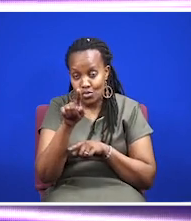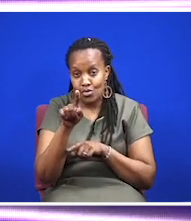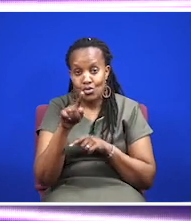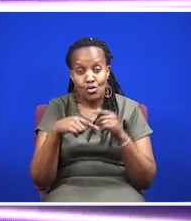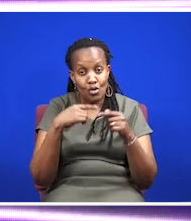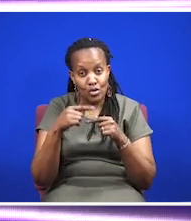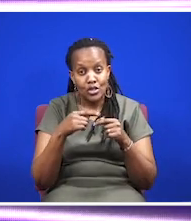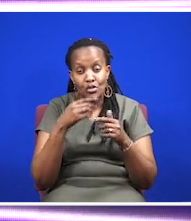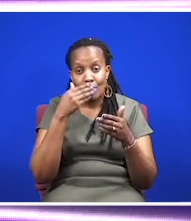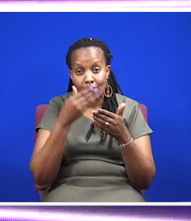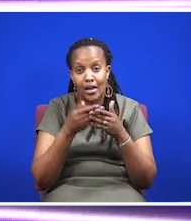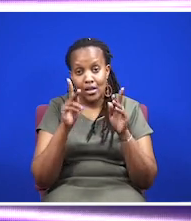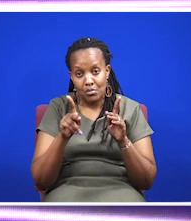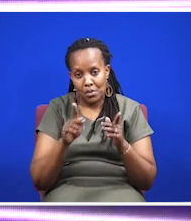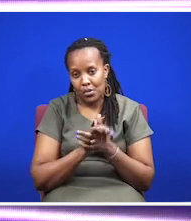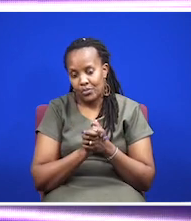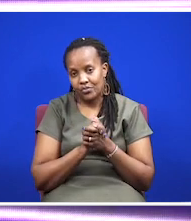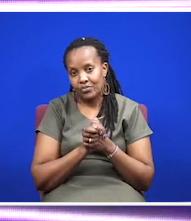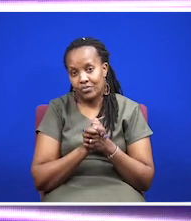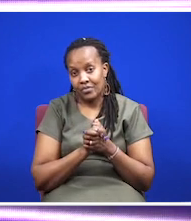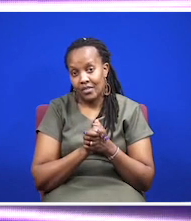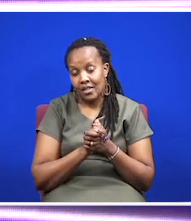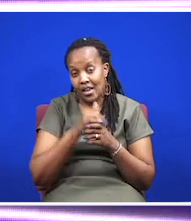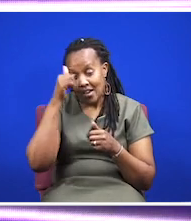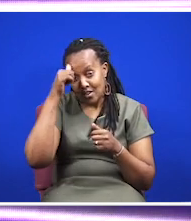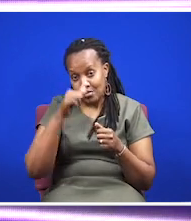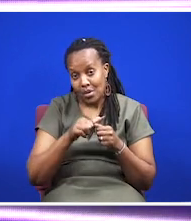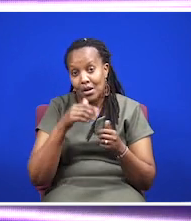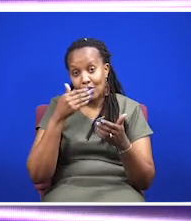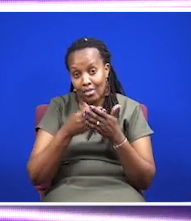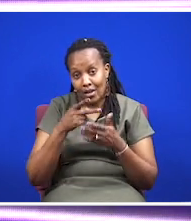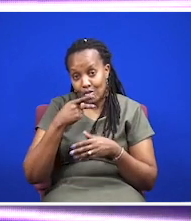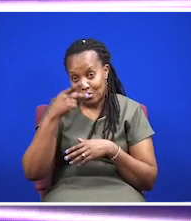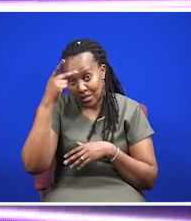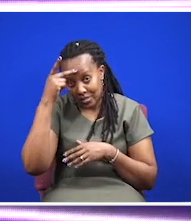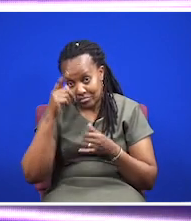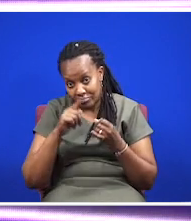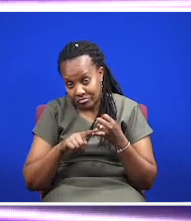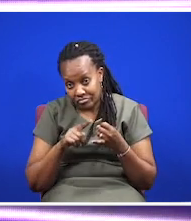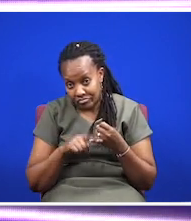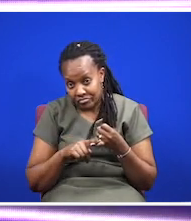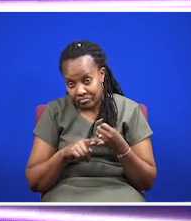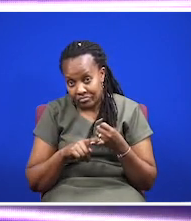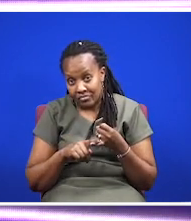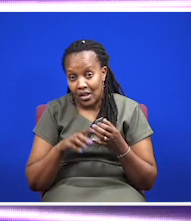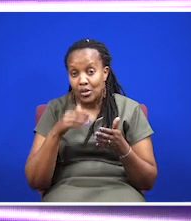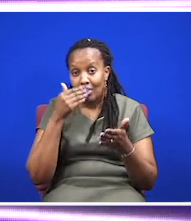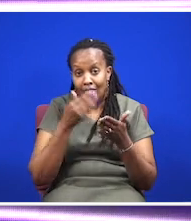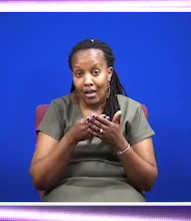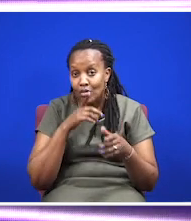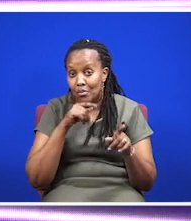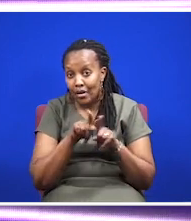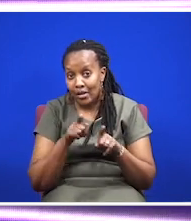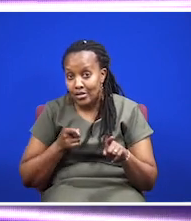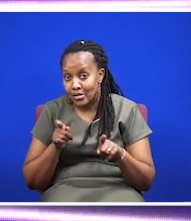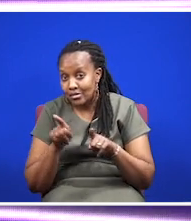people this year. Again, I say, remember to thank your parents if they are there. Remember to thank your siblings.